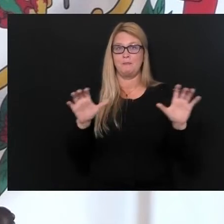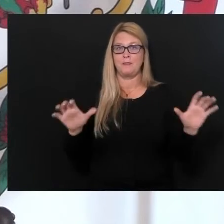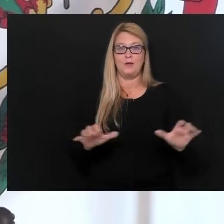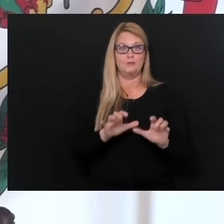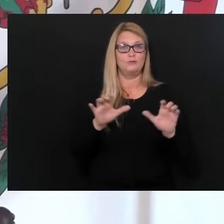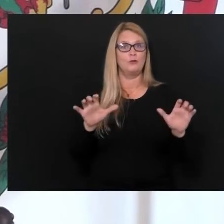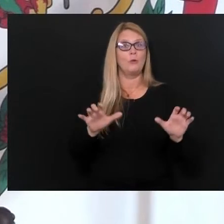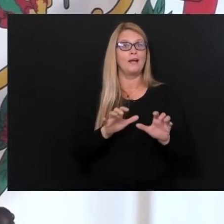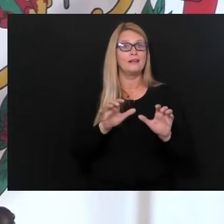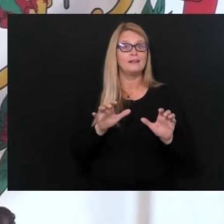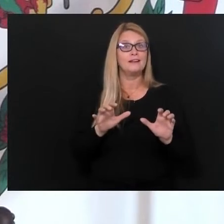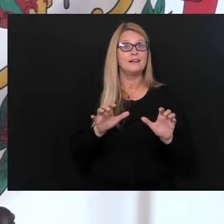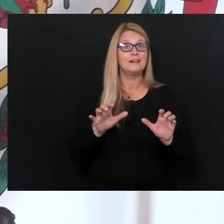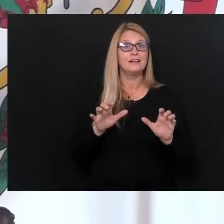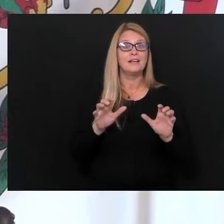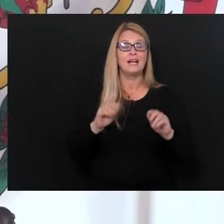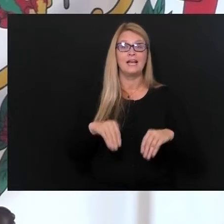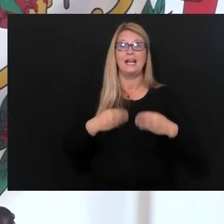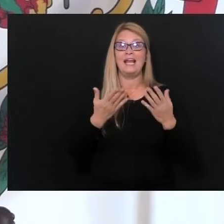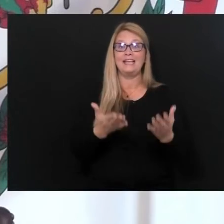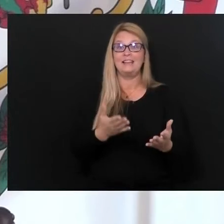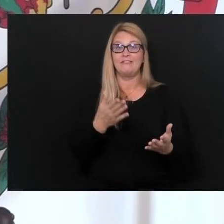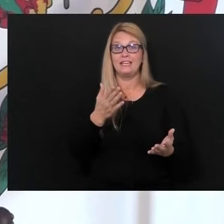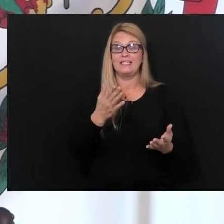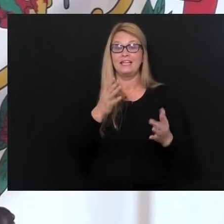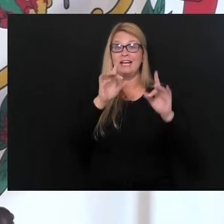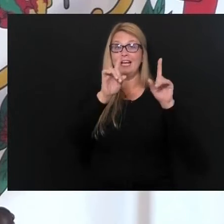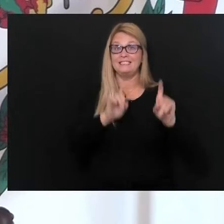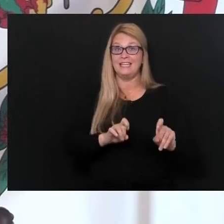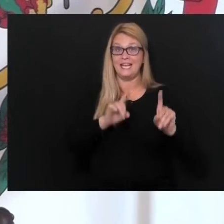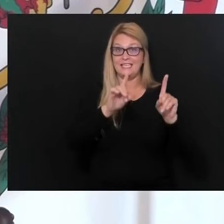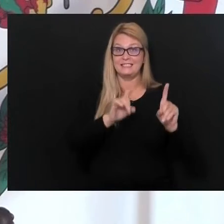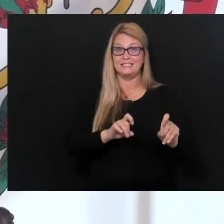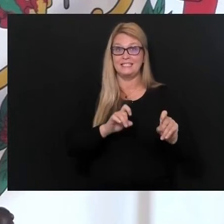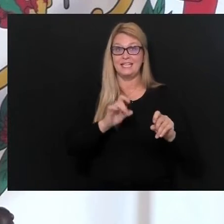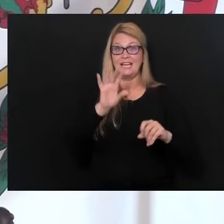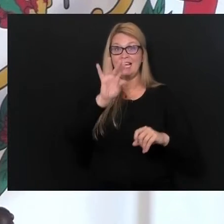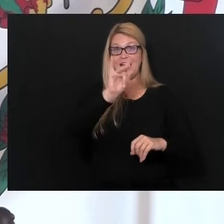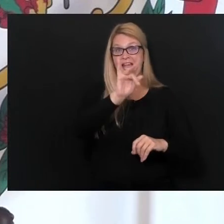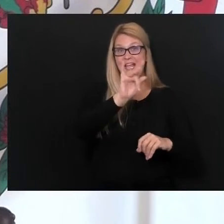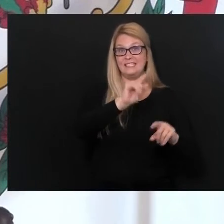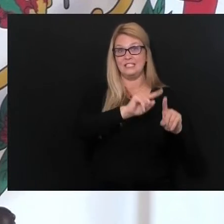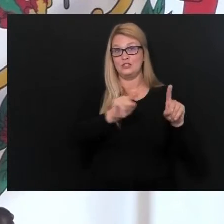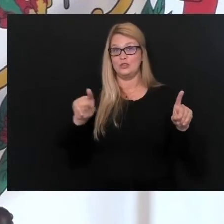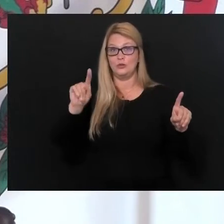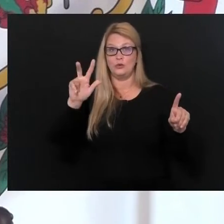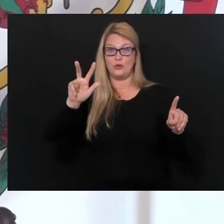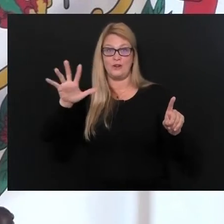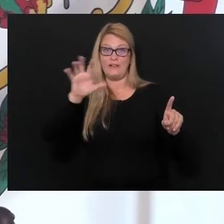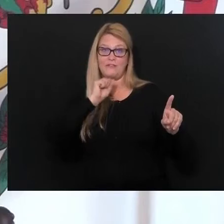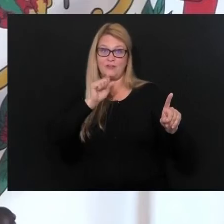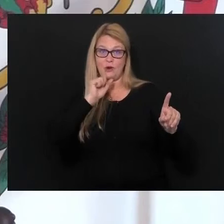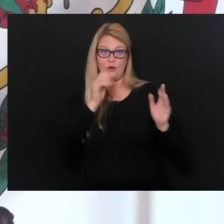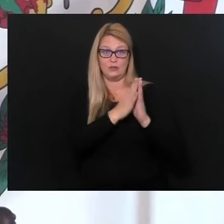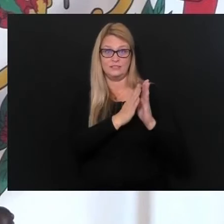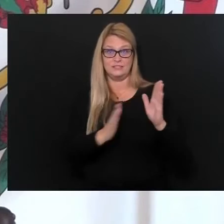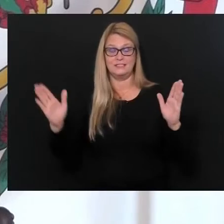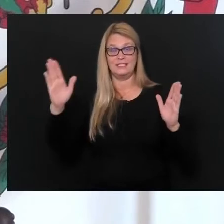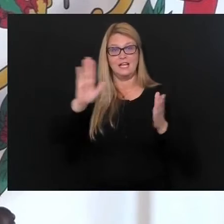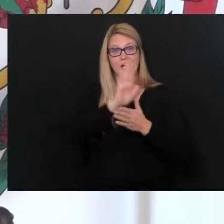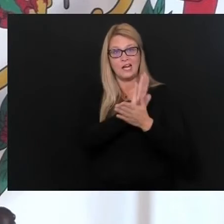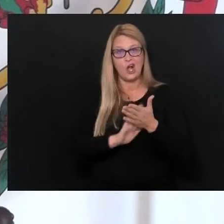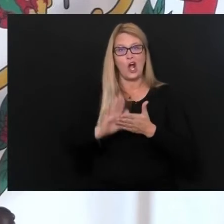and everything, and that would be able to test all of our 18 to 35-year-olds that are in our colleges